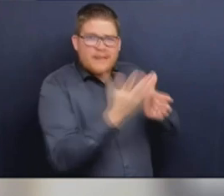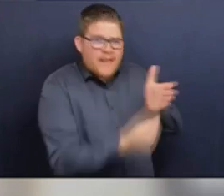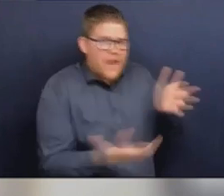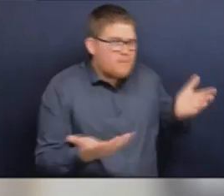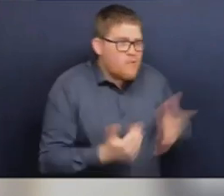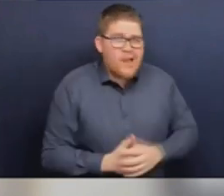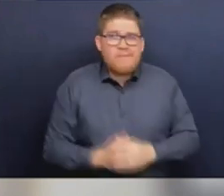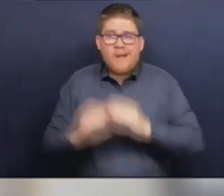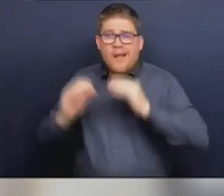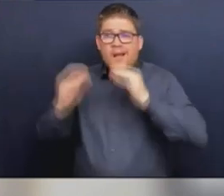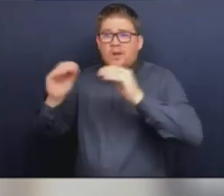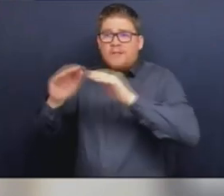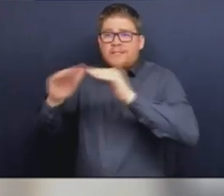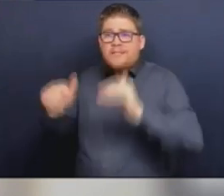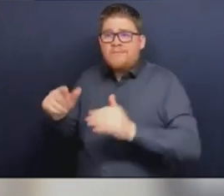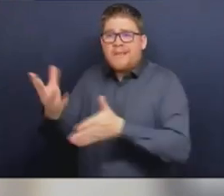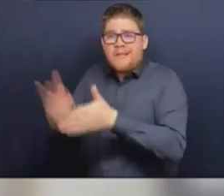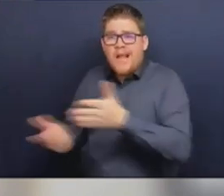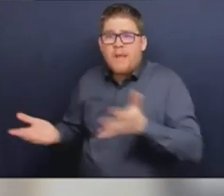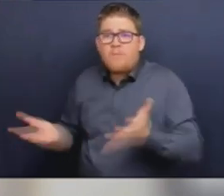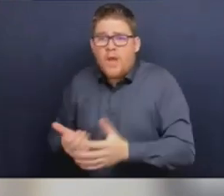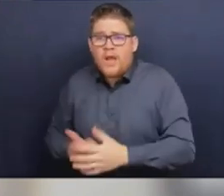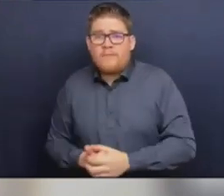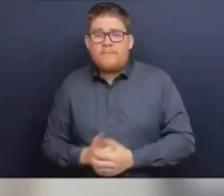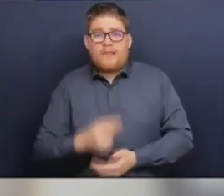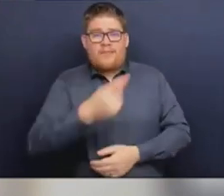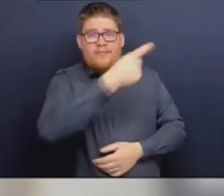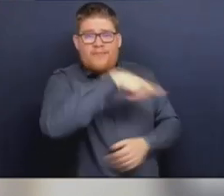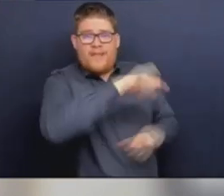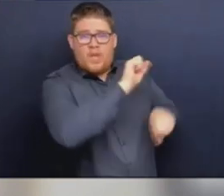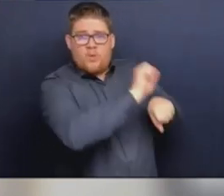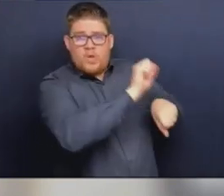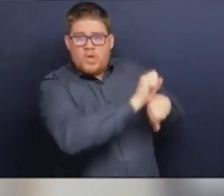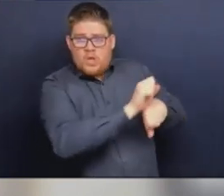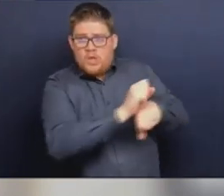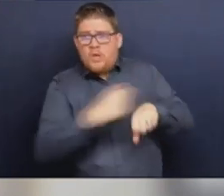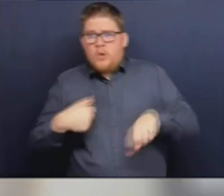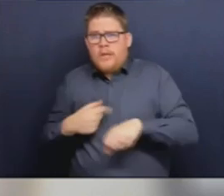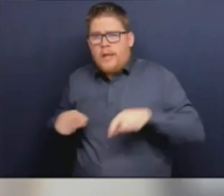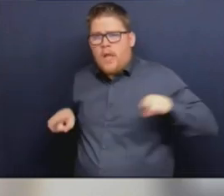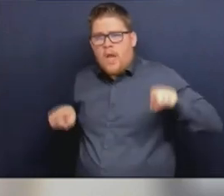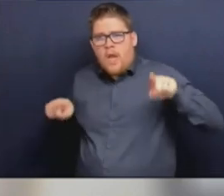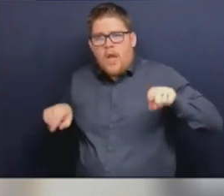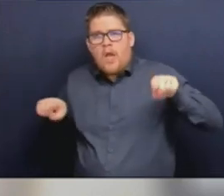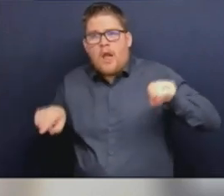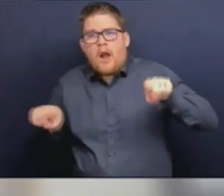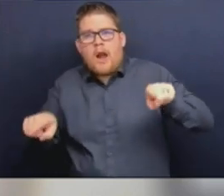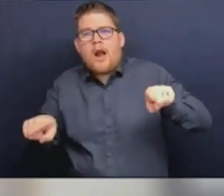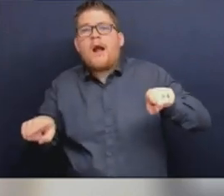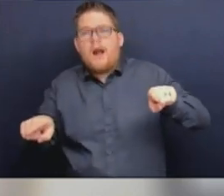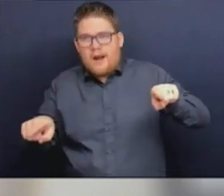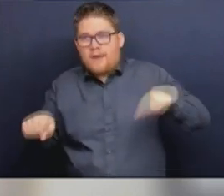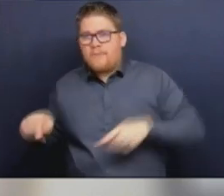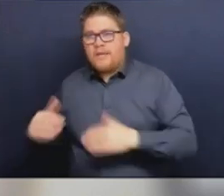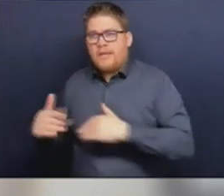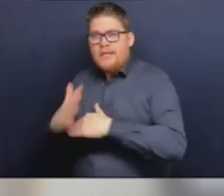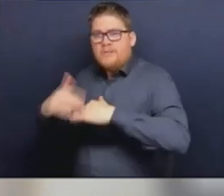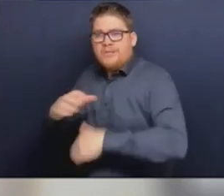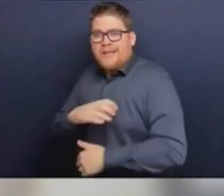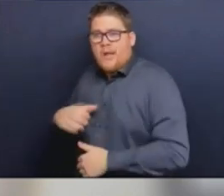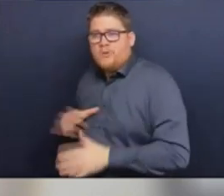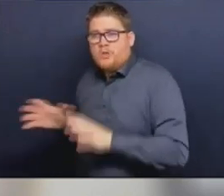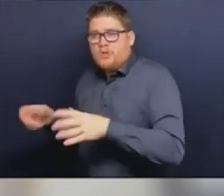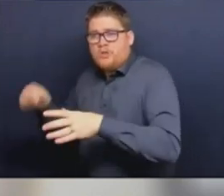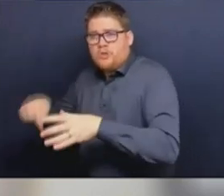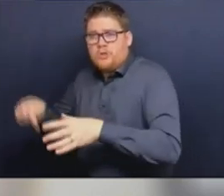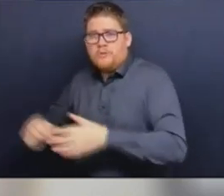we are doing at the First Nations Leadership Council in implementing the recommendations of the In Plain Sight report.